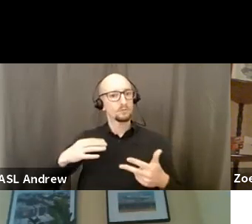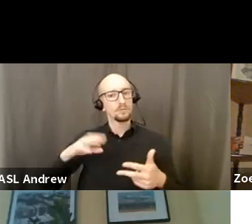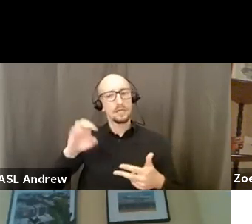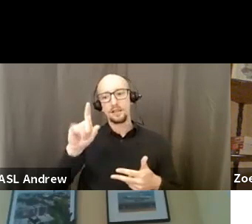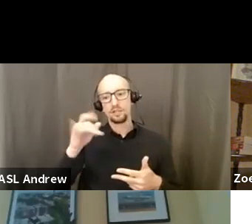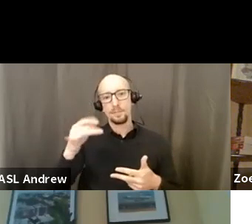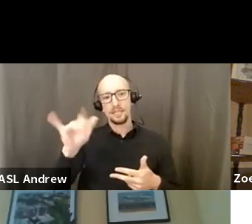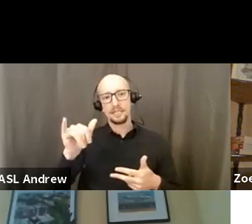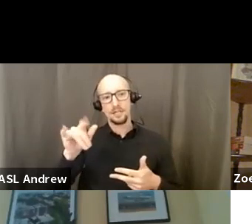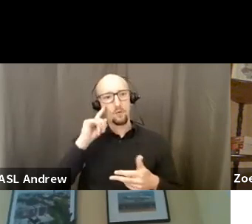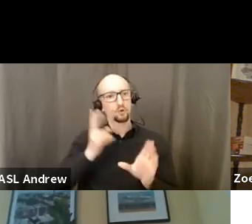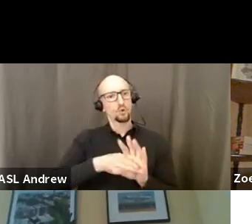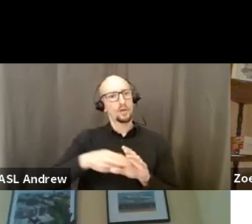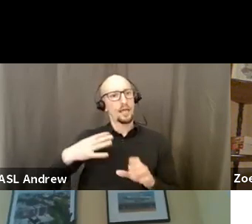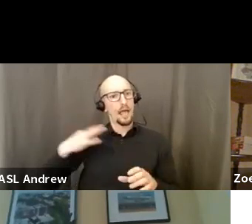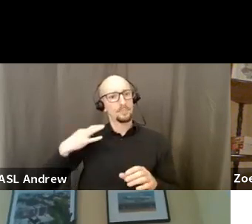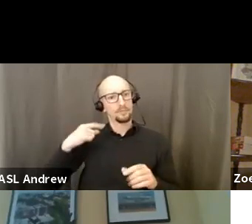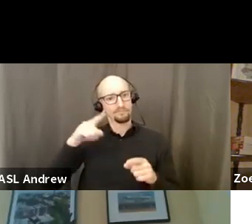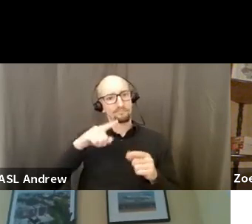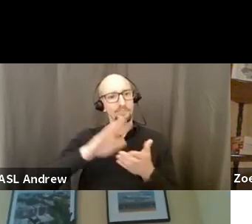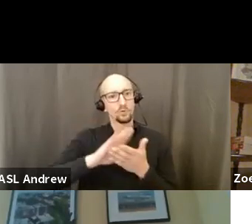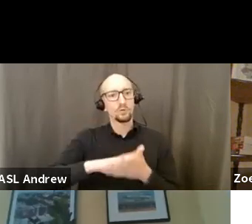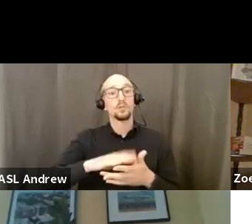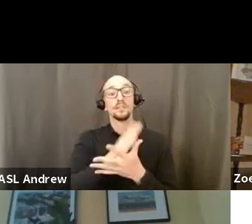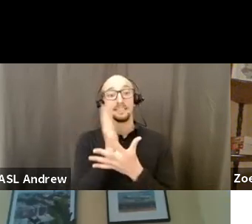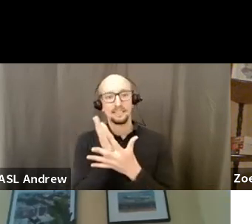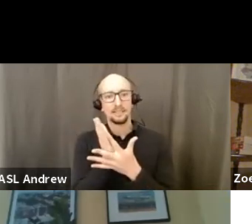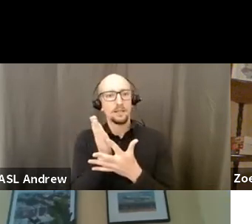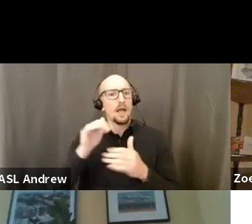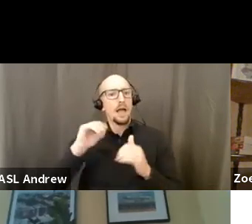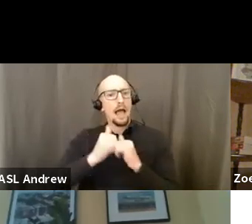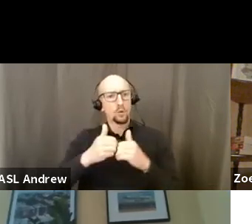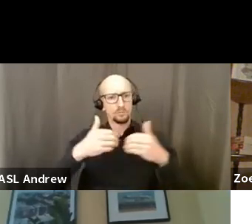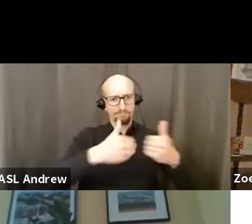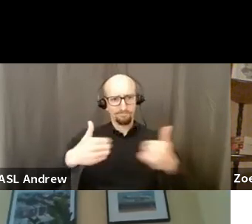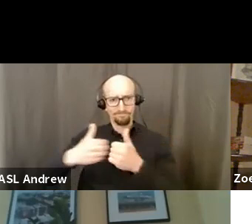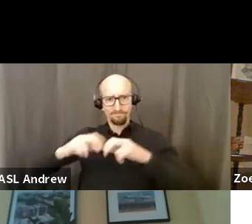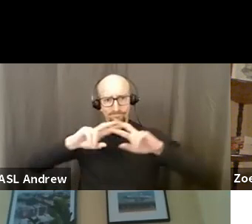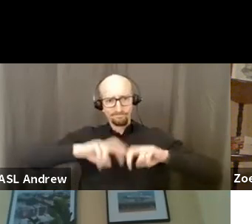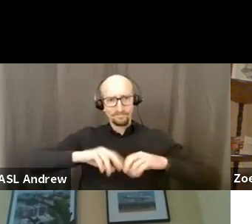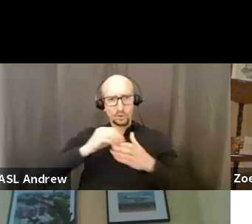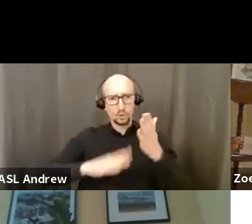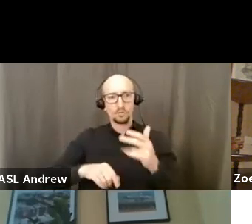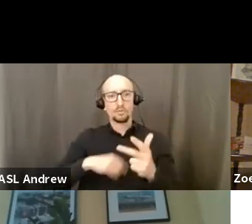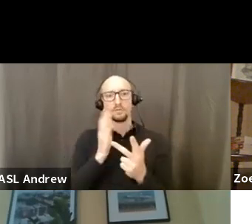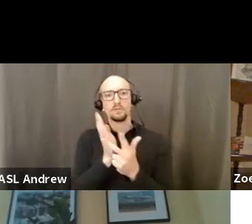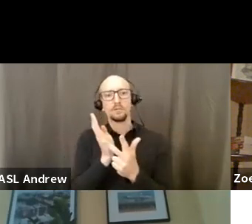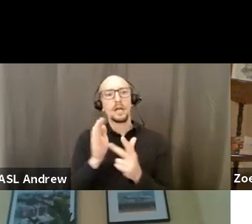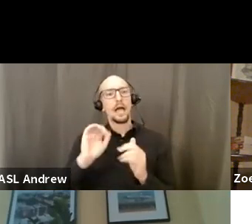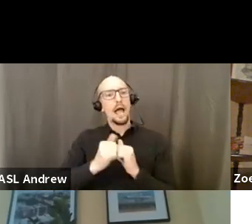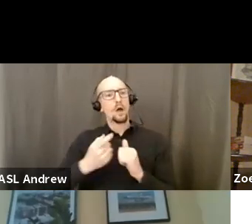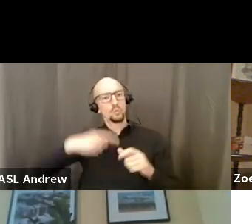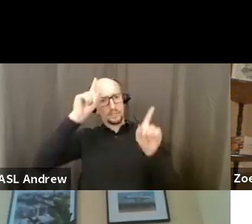The second is to how do we segment the students? And the third is how do we agree on seat allocation?